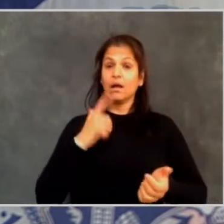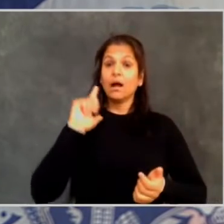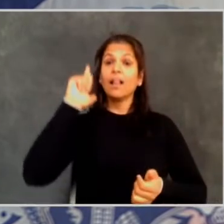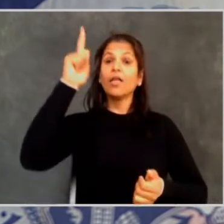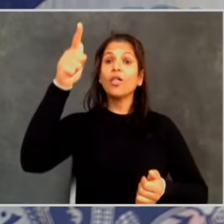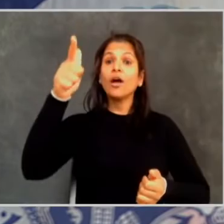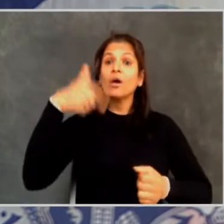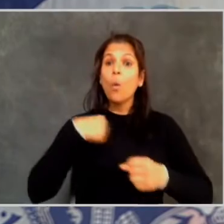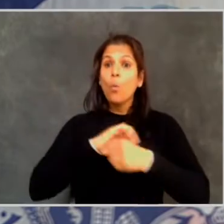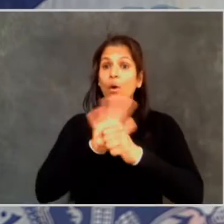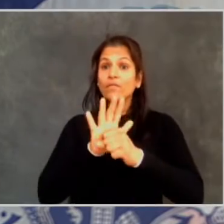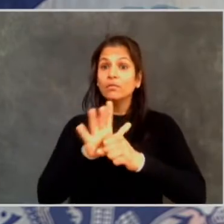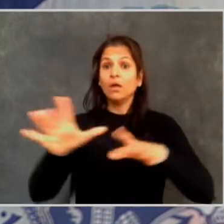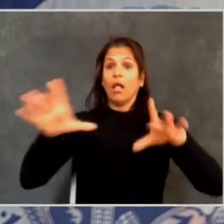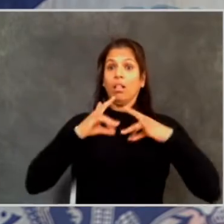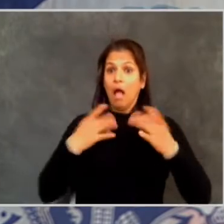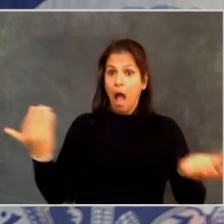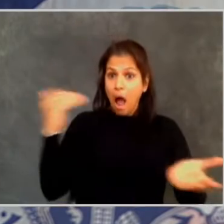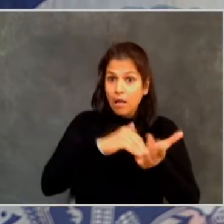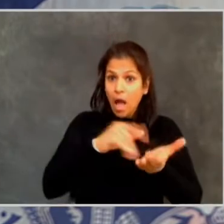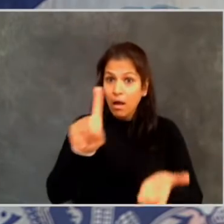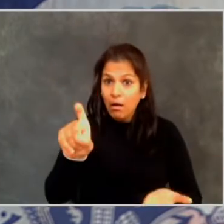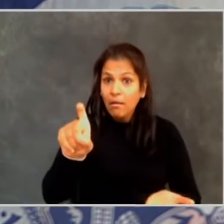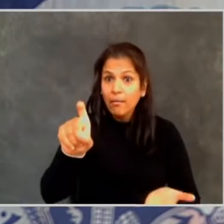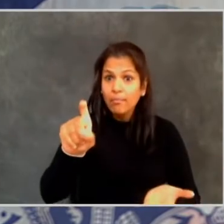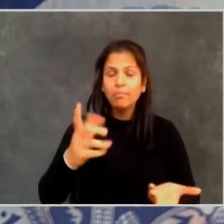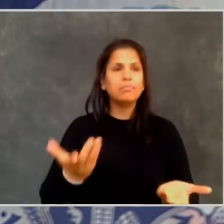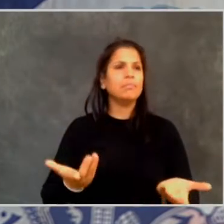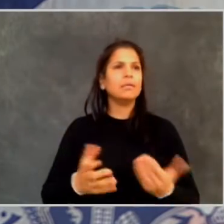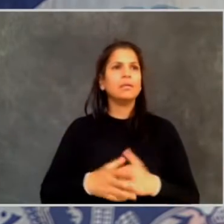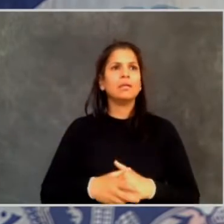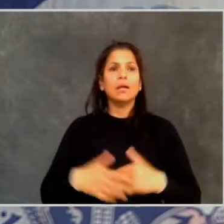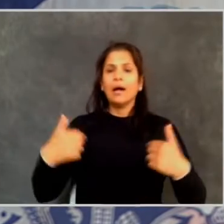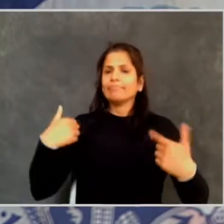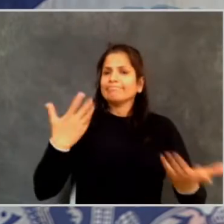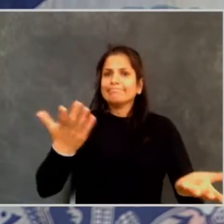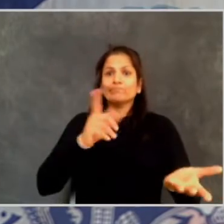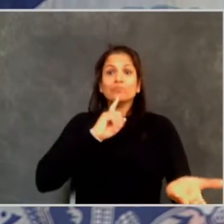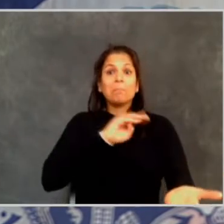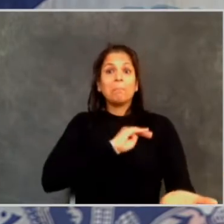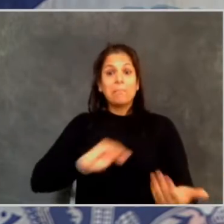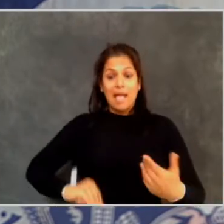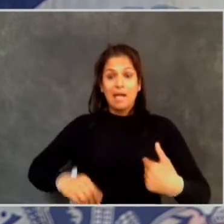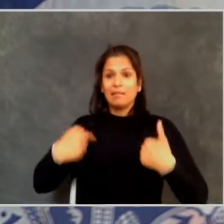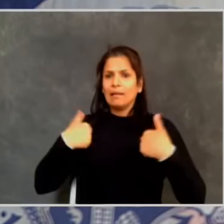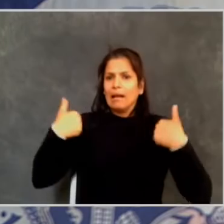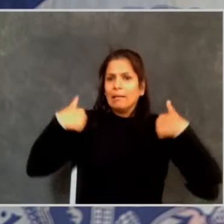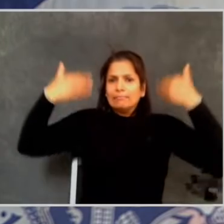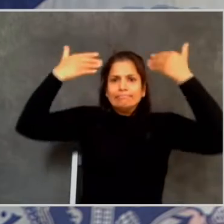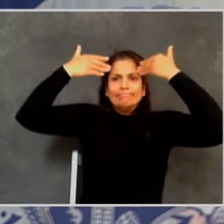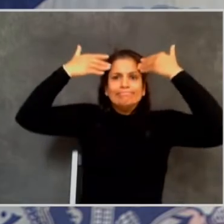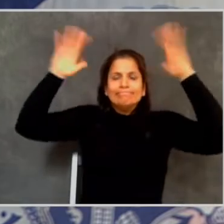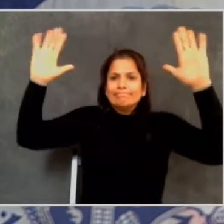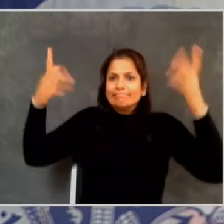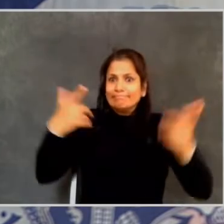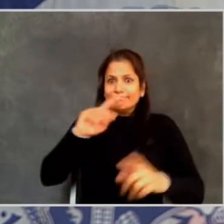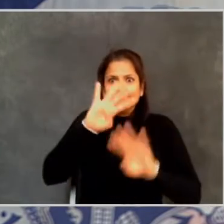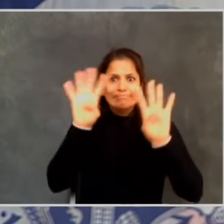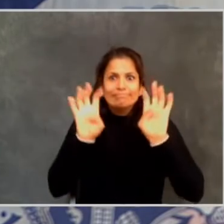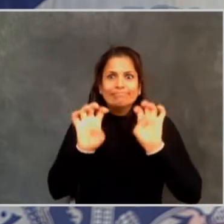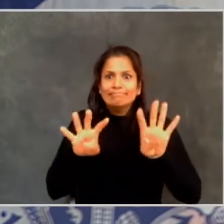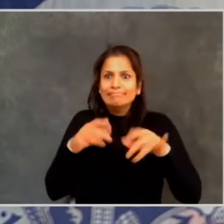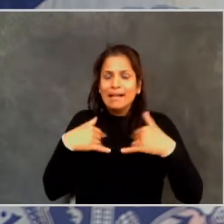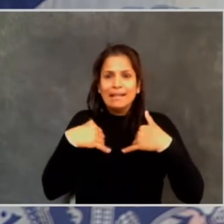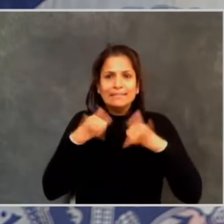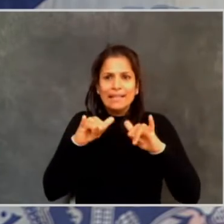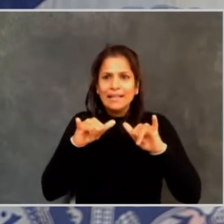get it again this year, this season. But we don't know that 110%. But we know enough to say it would